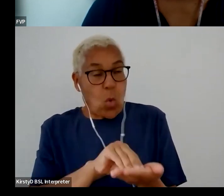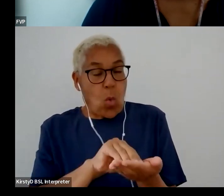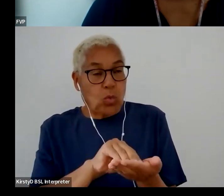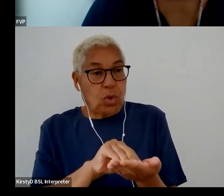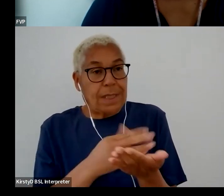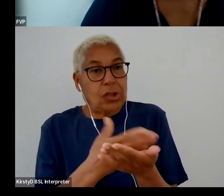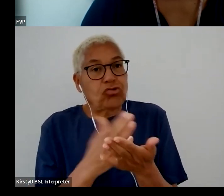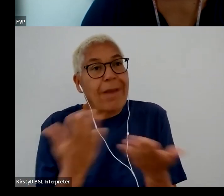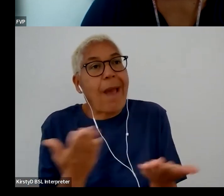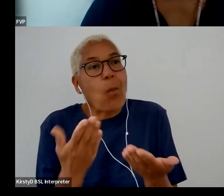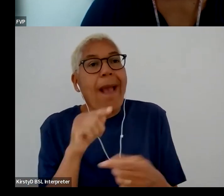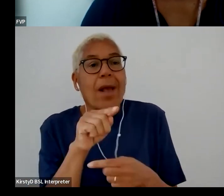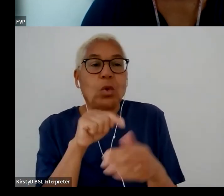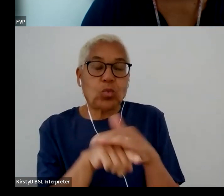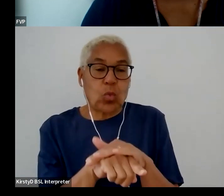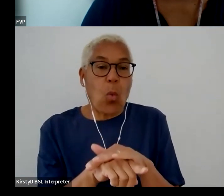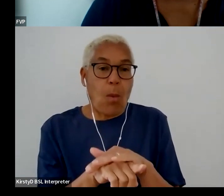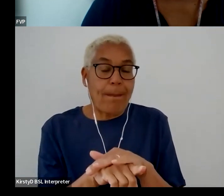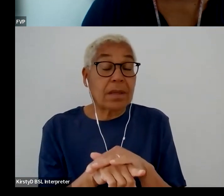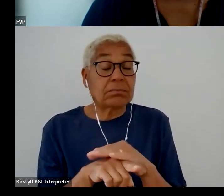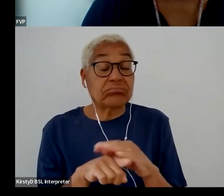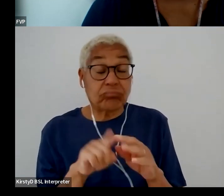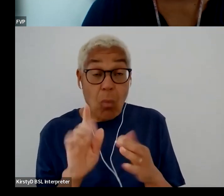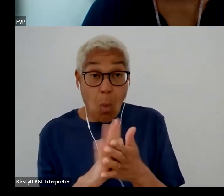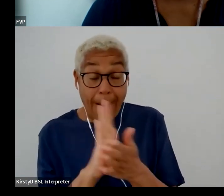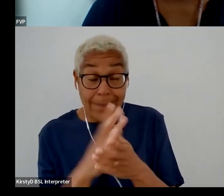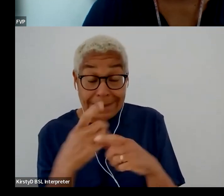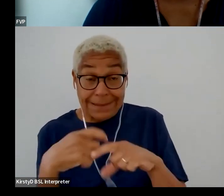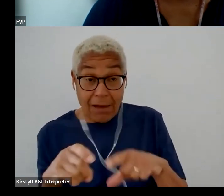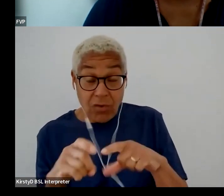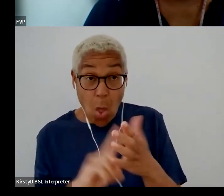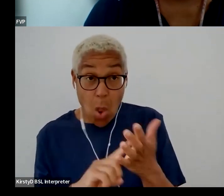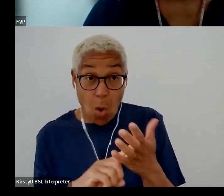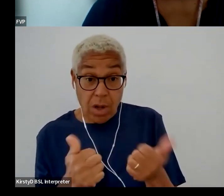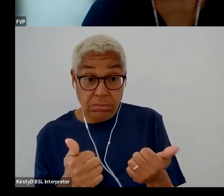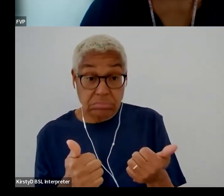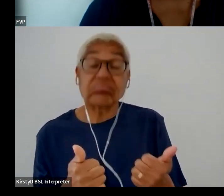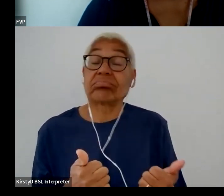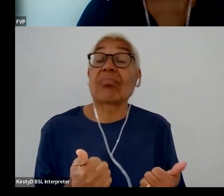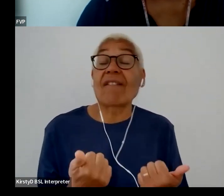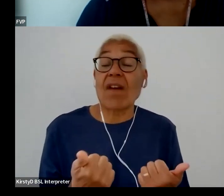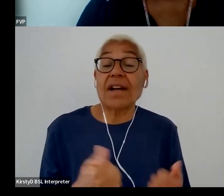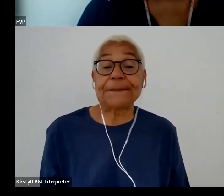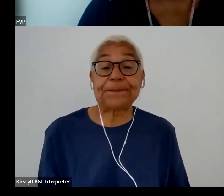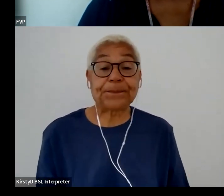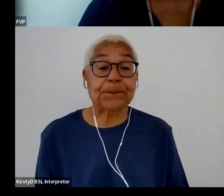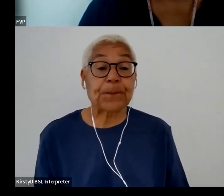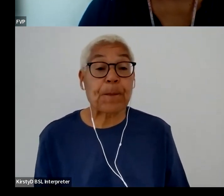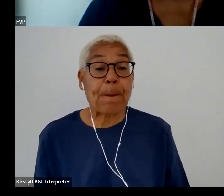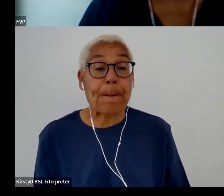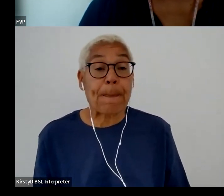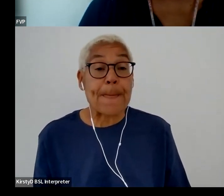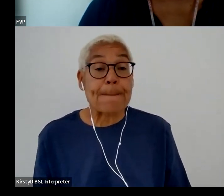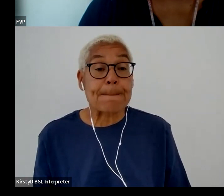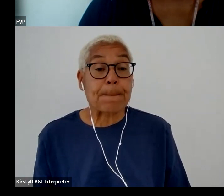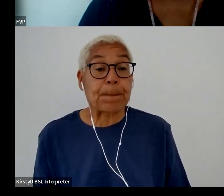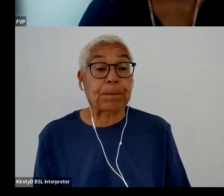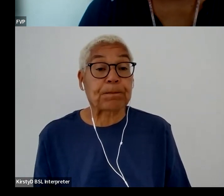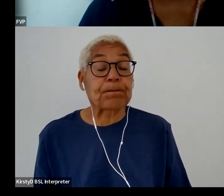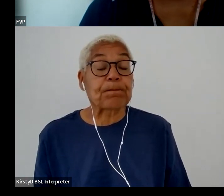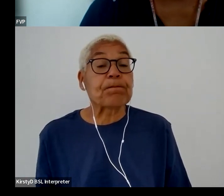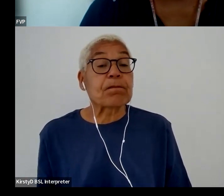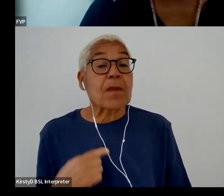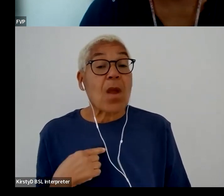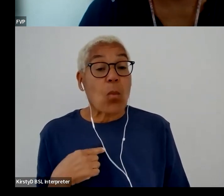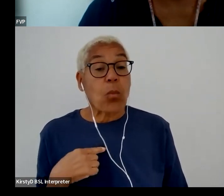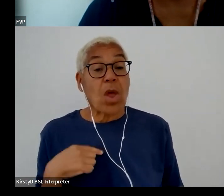YouTube. And that you're happy to go ahead, Laura? Yeah, that's fine. Brilliant. So I'll let